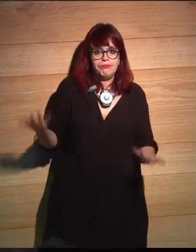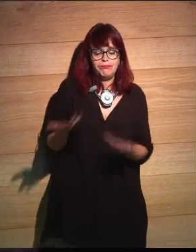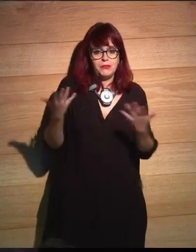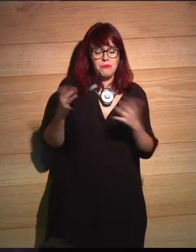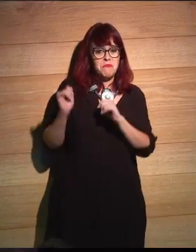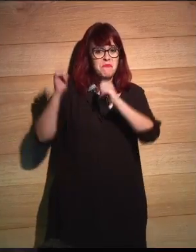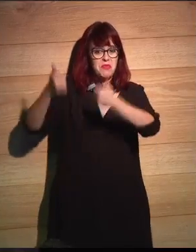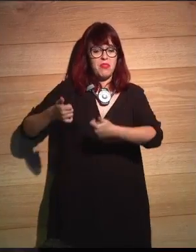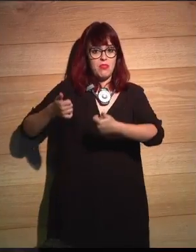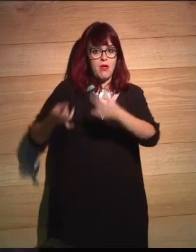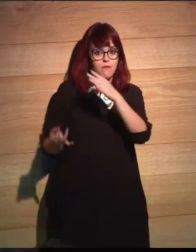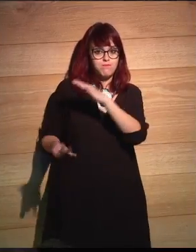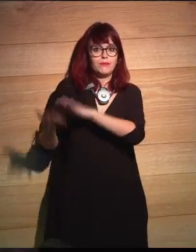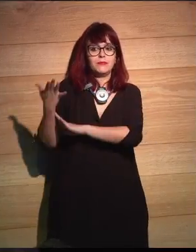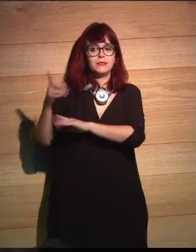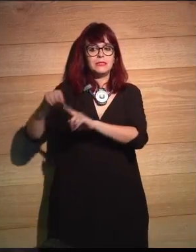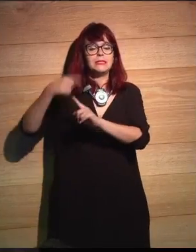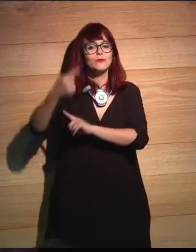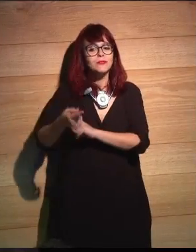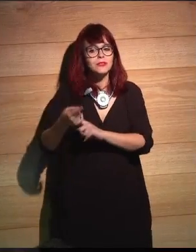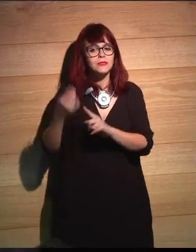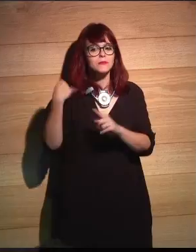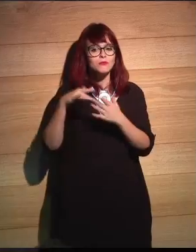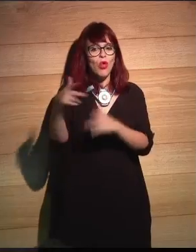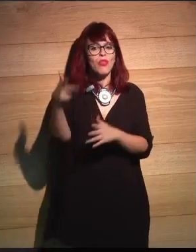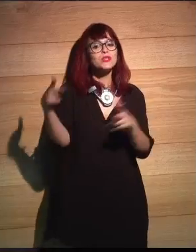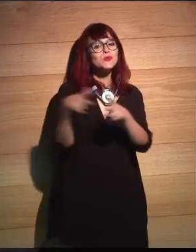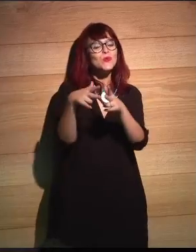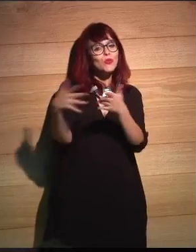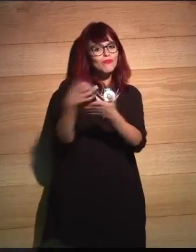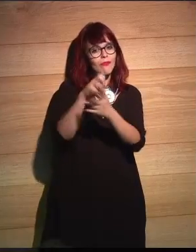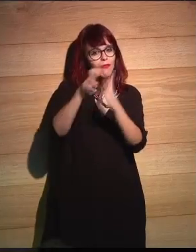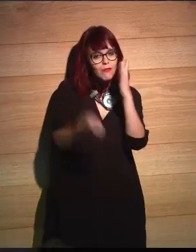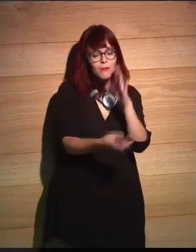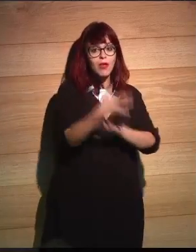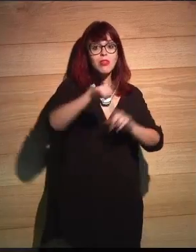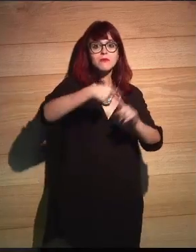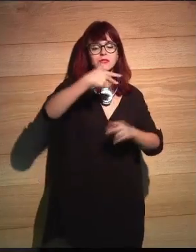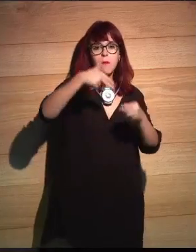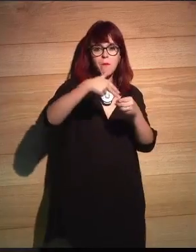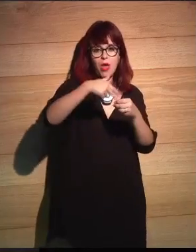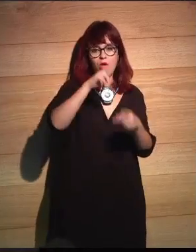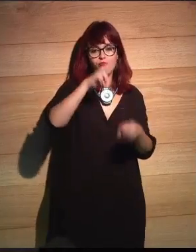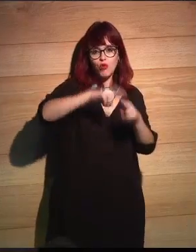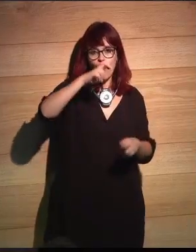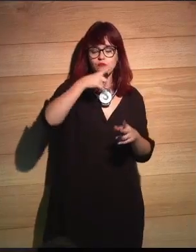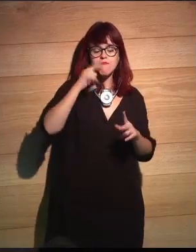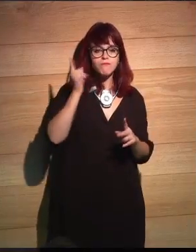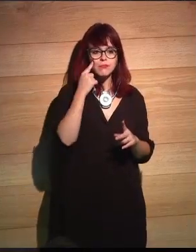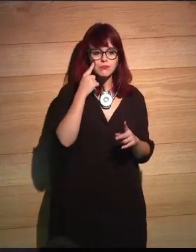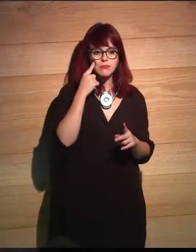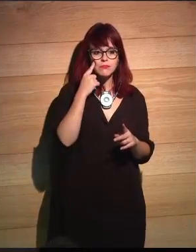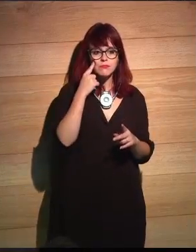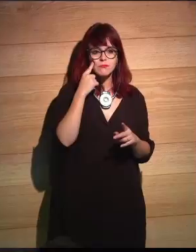basics were built up. And then we found oil. And then gradually this money has changed